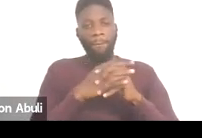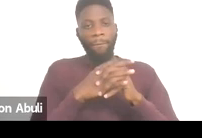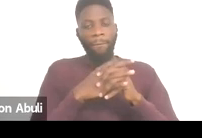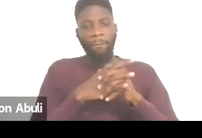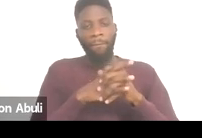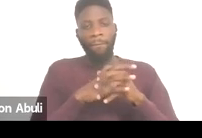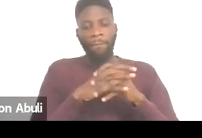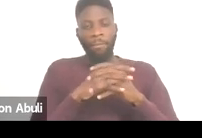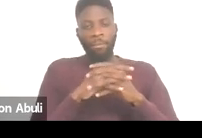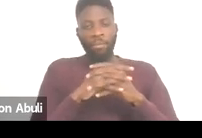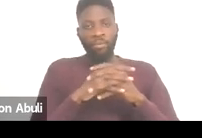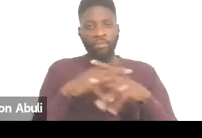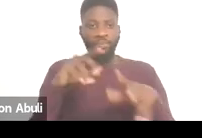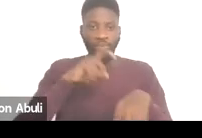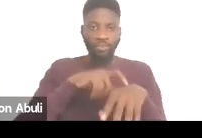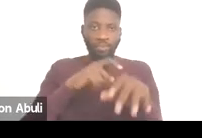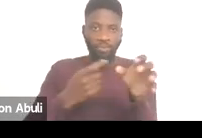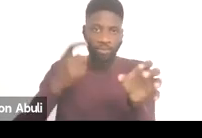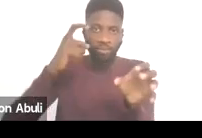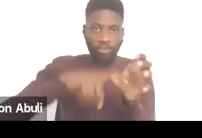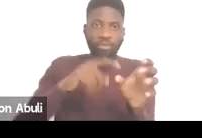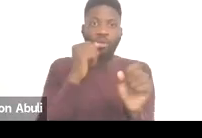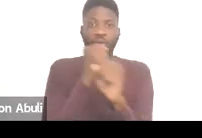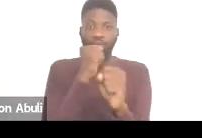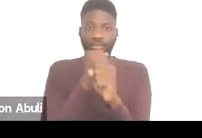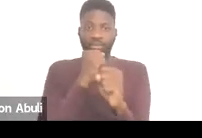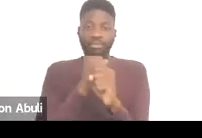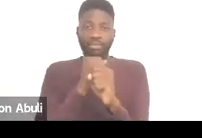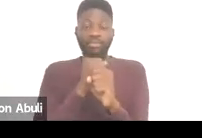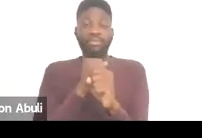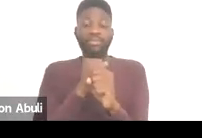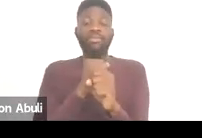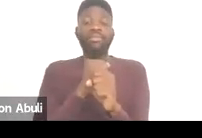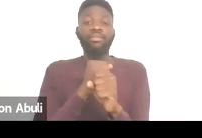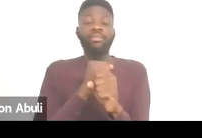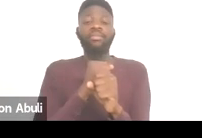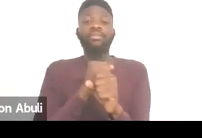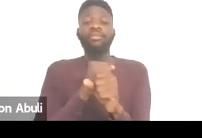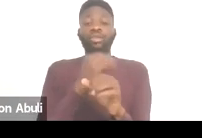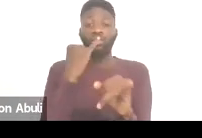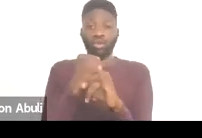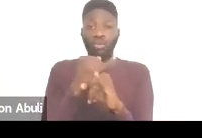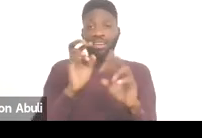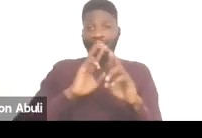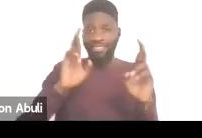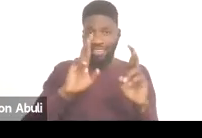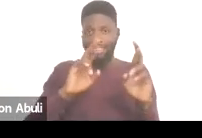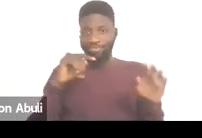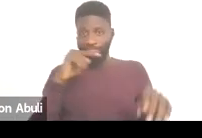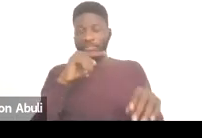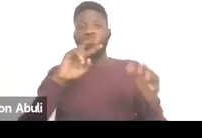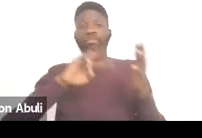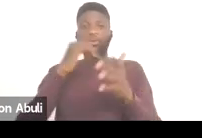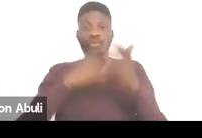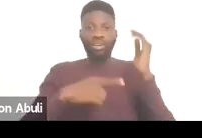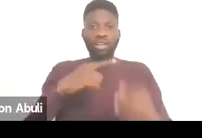When you're joining into the world of work, part of being job ready is taking your common